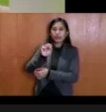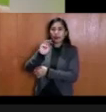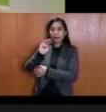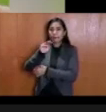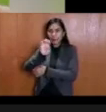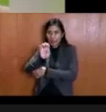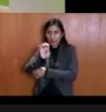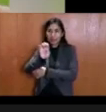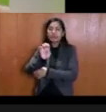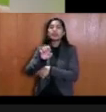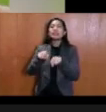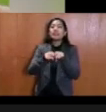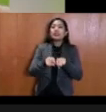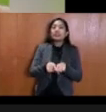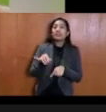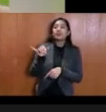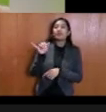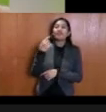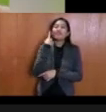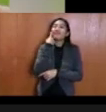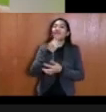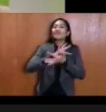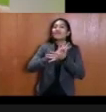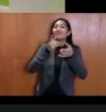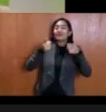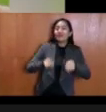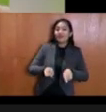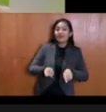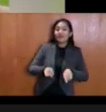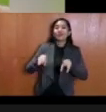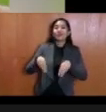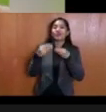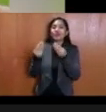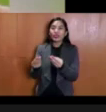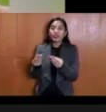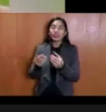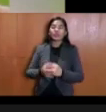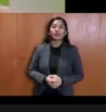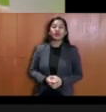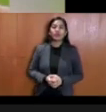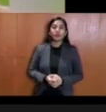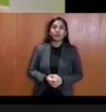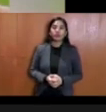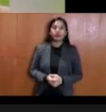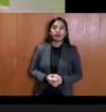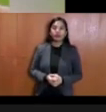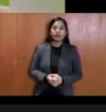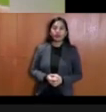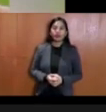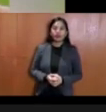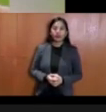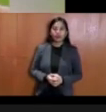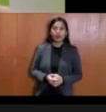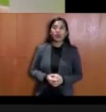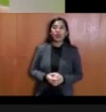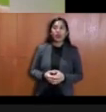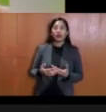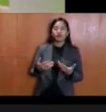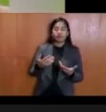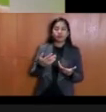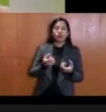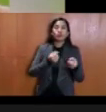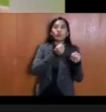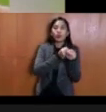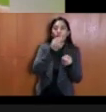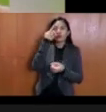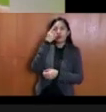also during the pandemic, we have provided actually reliefs or incentivized banks so that they